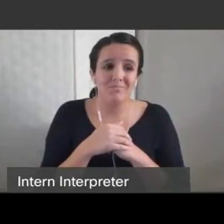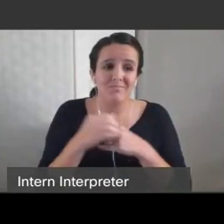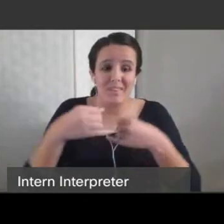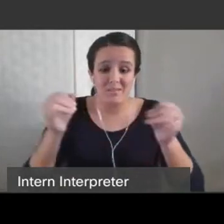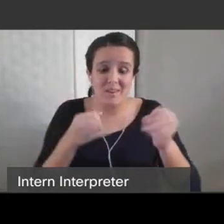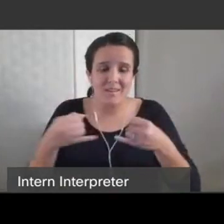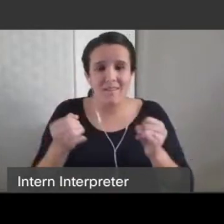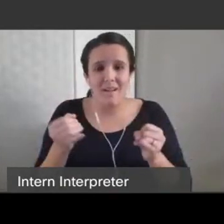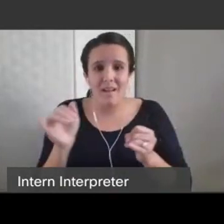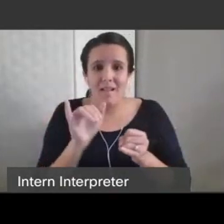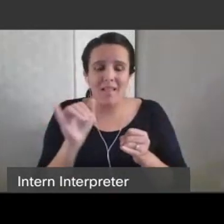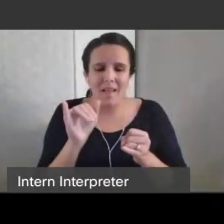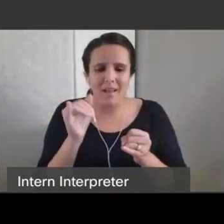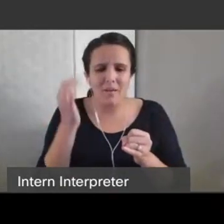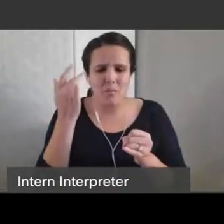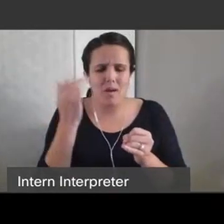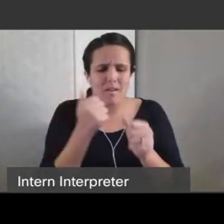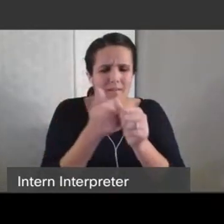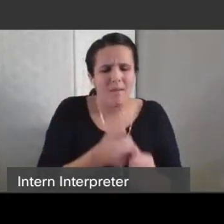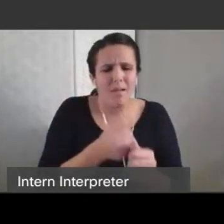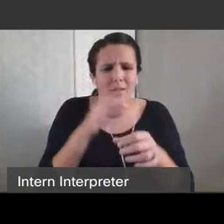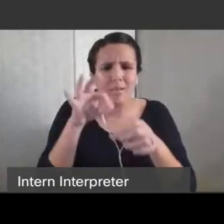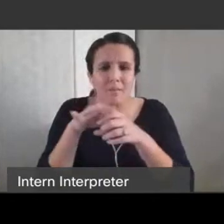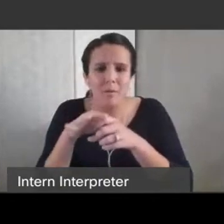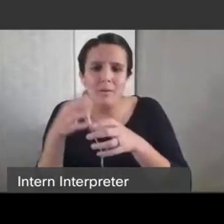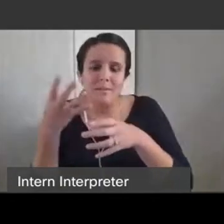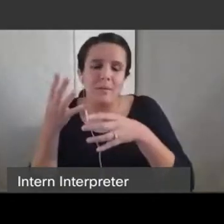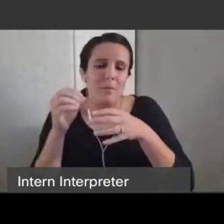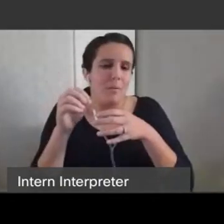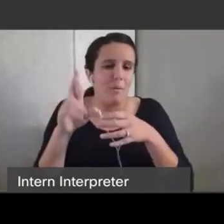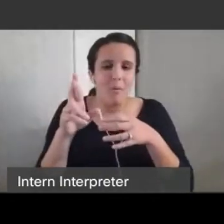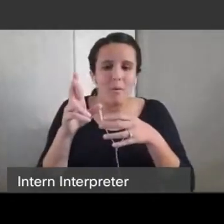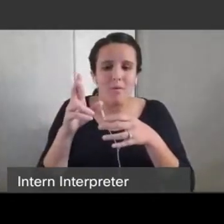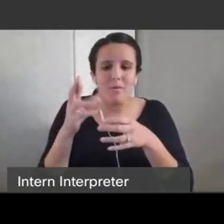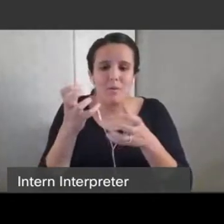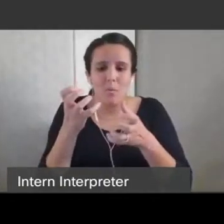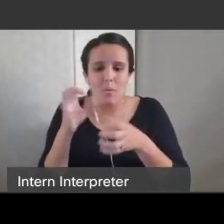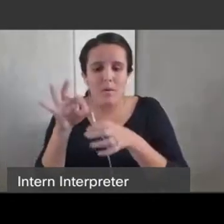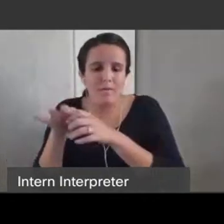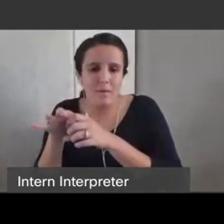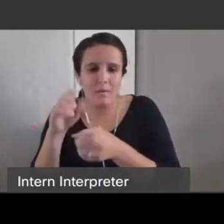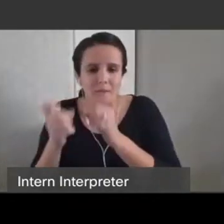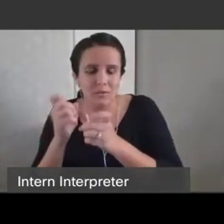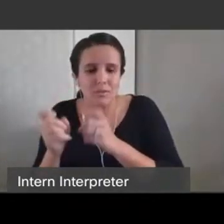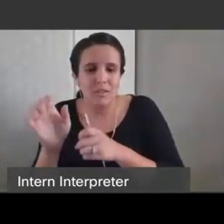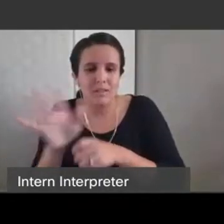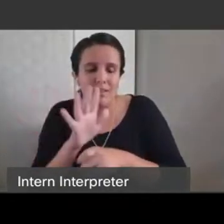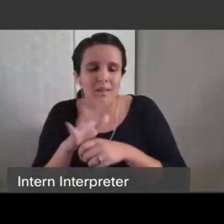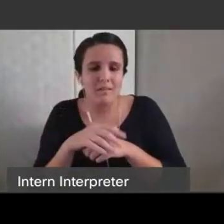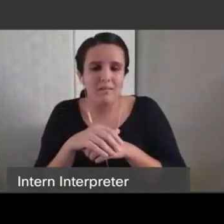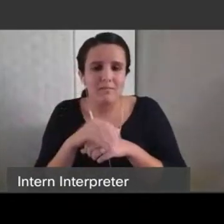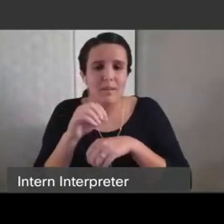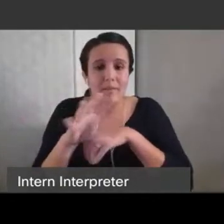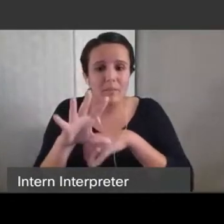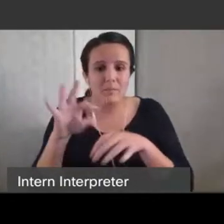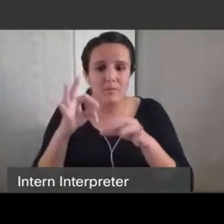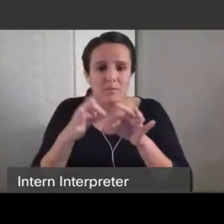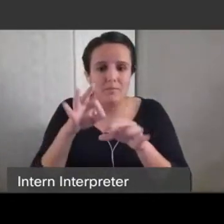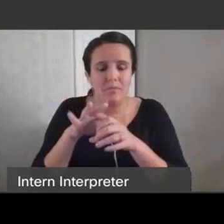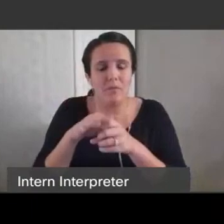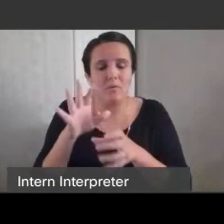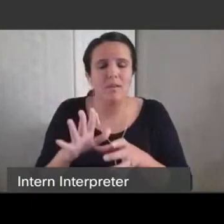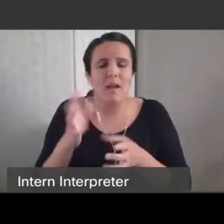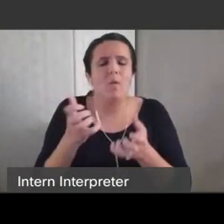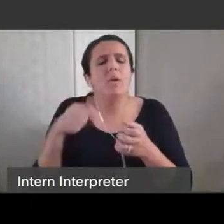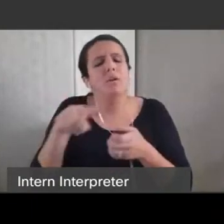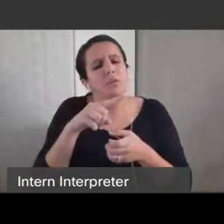So because of the voting, because the votes to go this way or the votes to go that way, I hope you do it the right